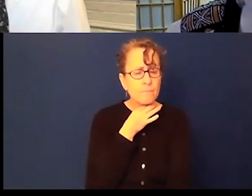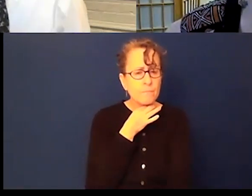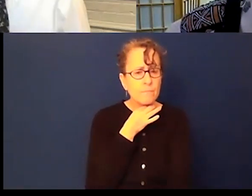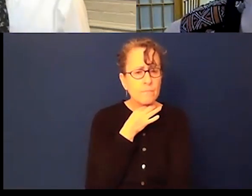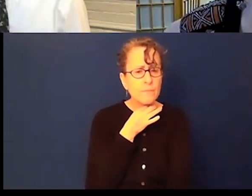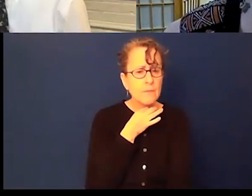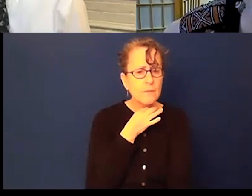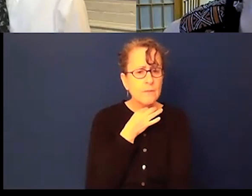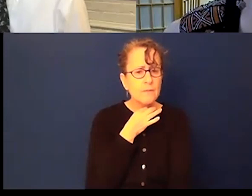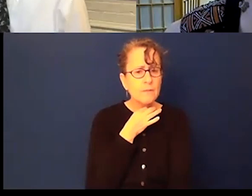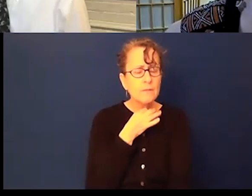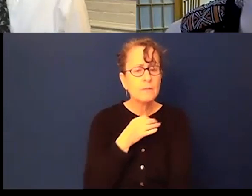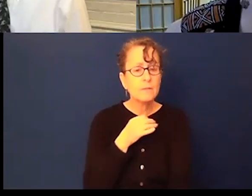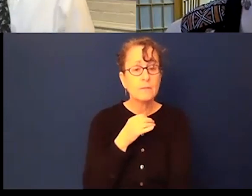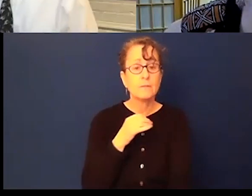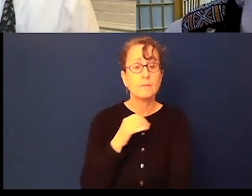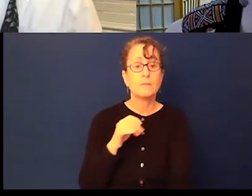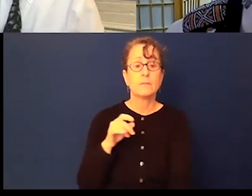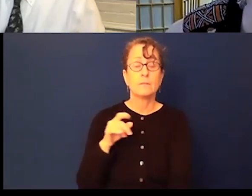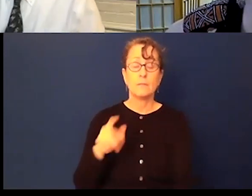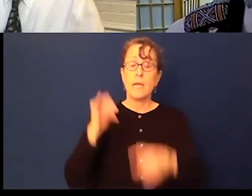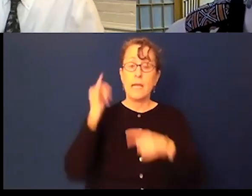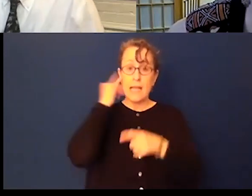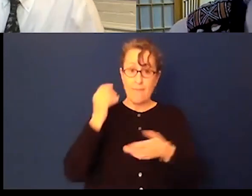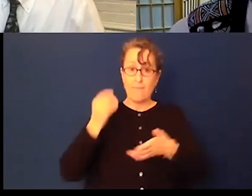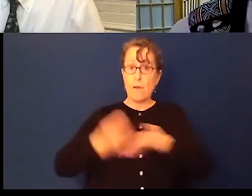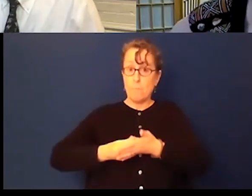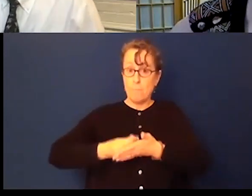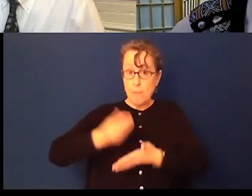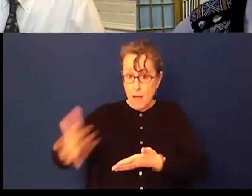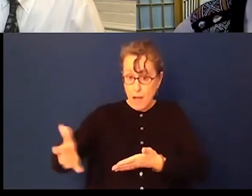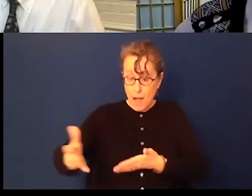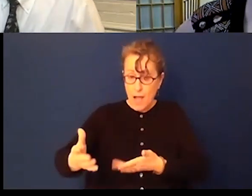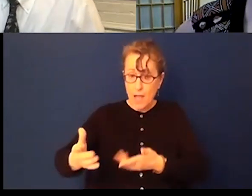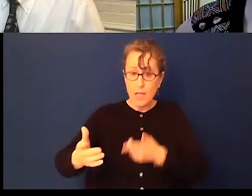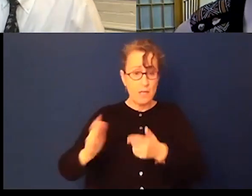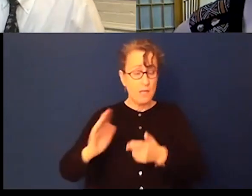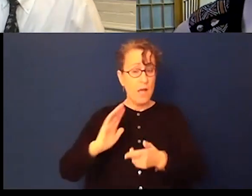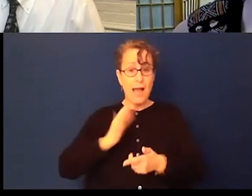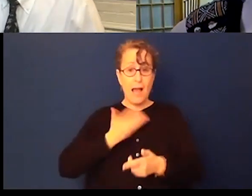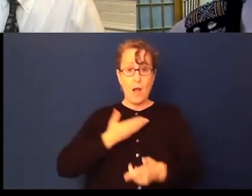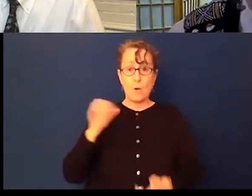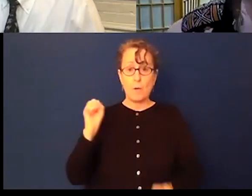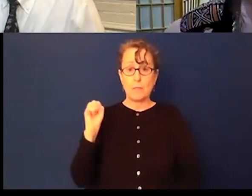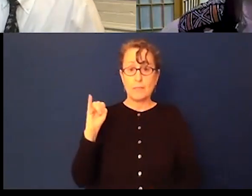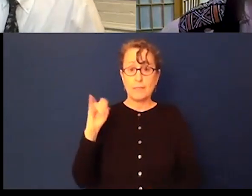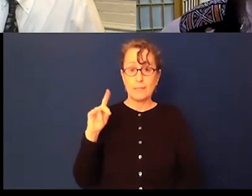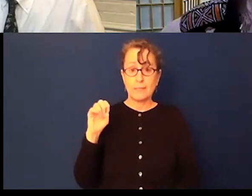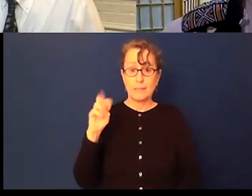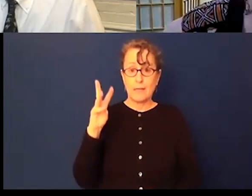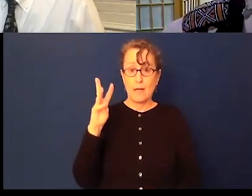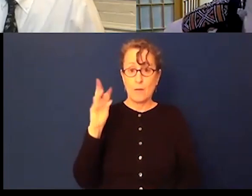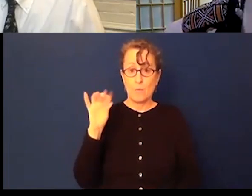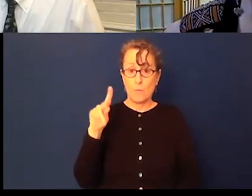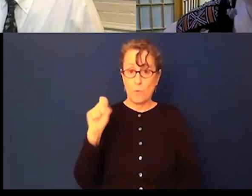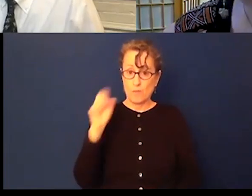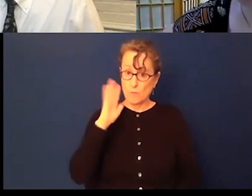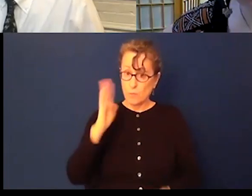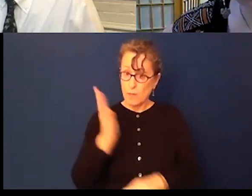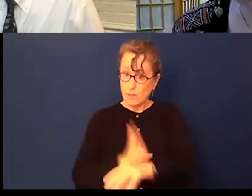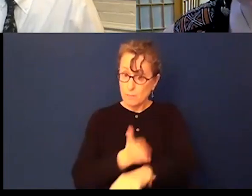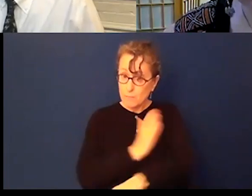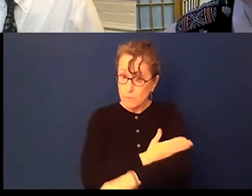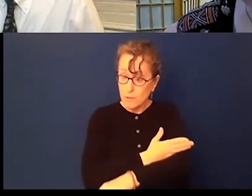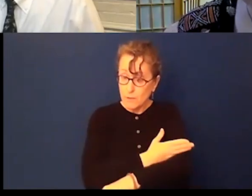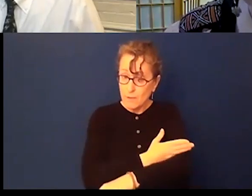about how this is gonna improve our sidewalks. Do you feel like this will improve the number of sidewalks